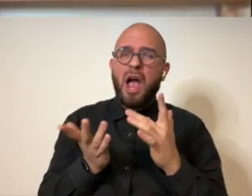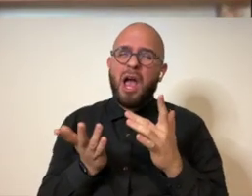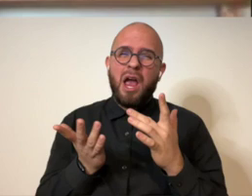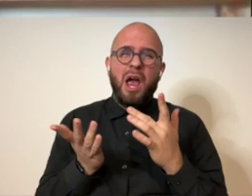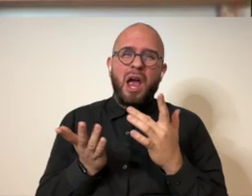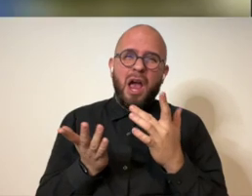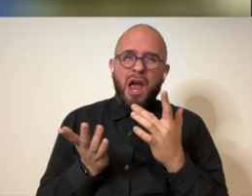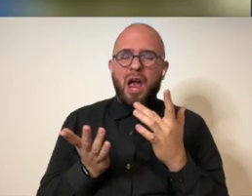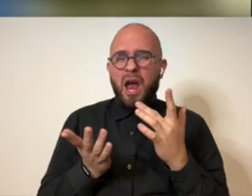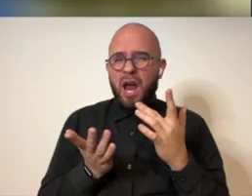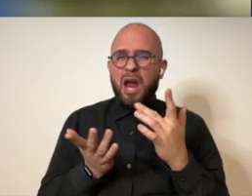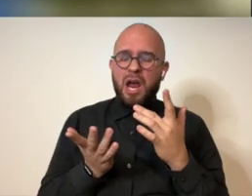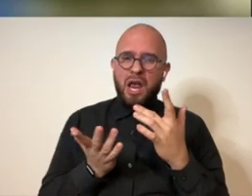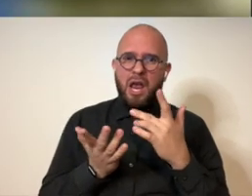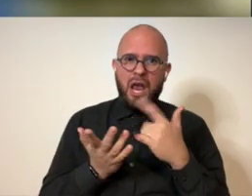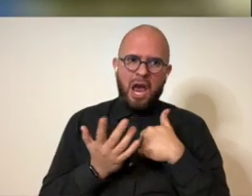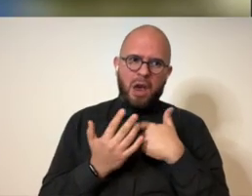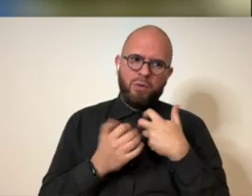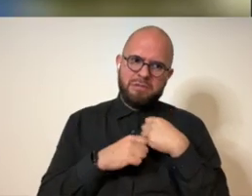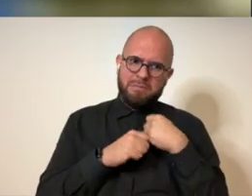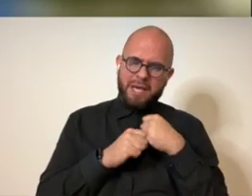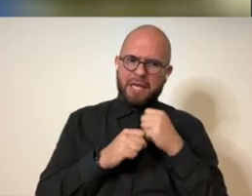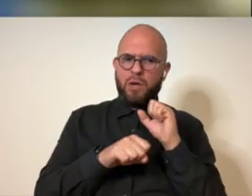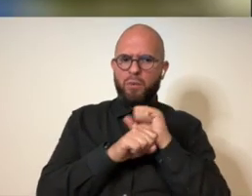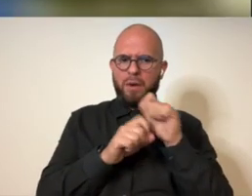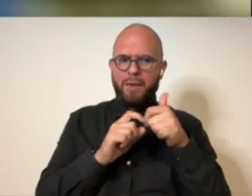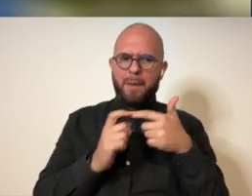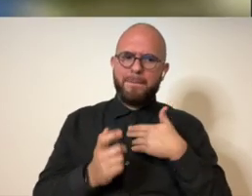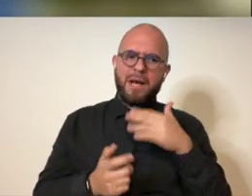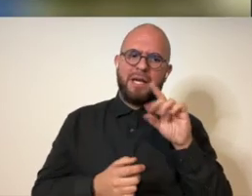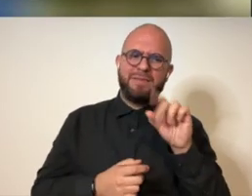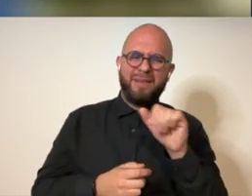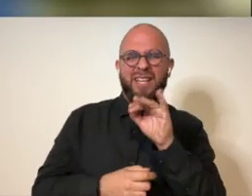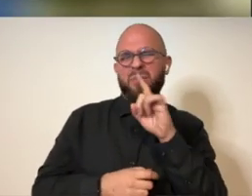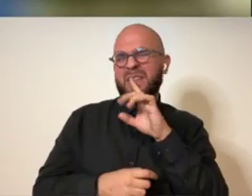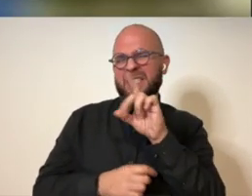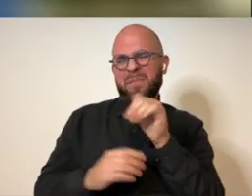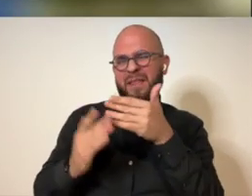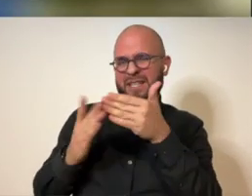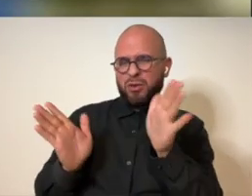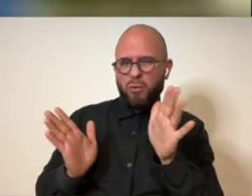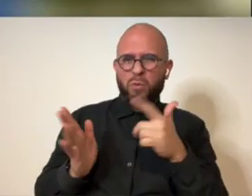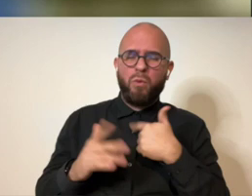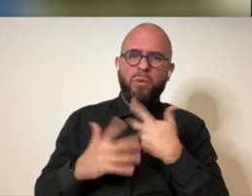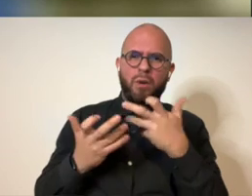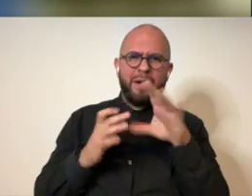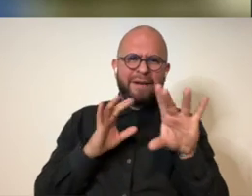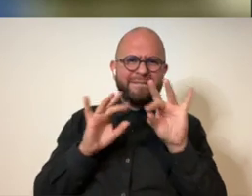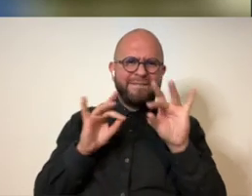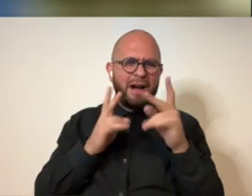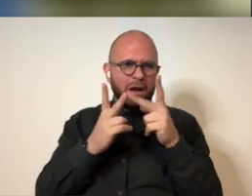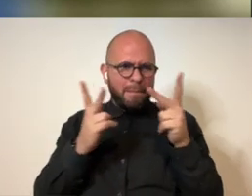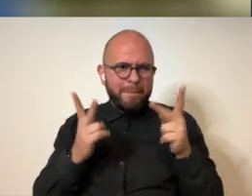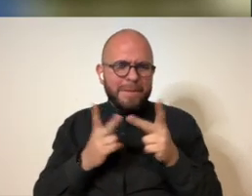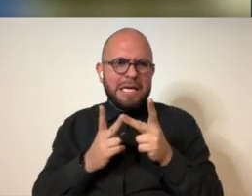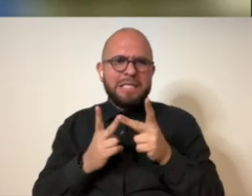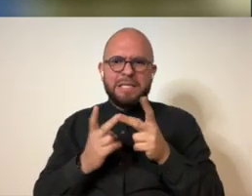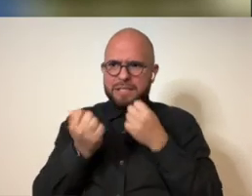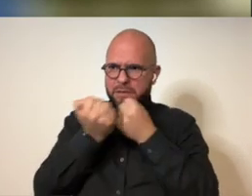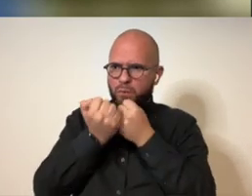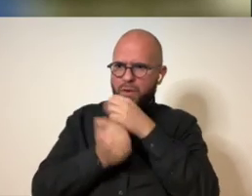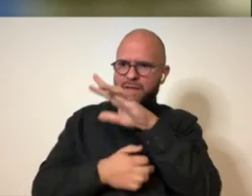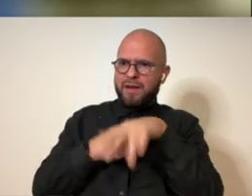place? I think it was online. I was very deliberately starting to make work about my disability